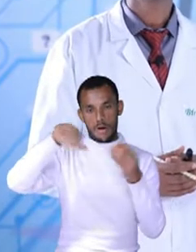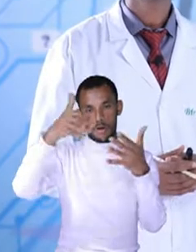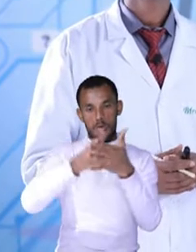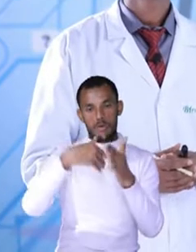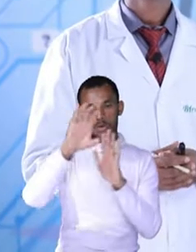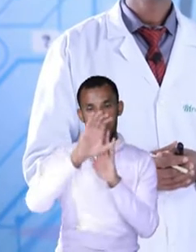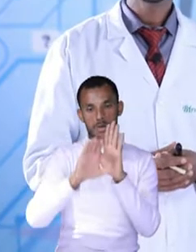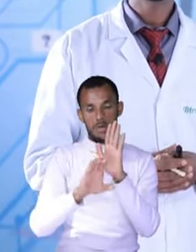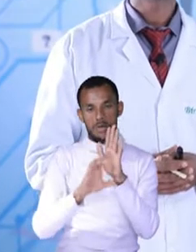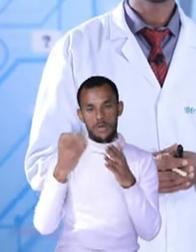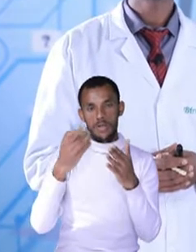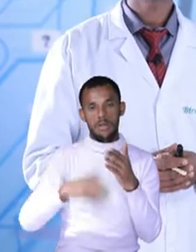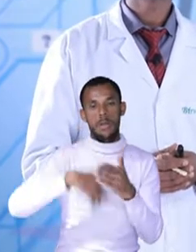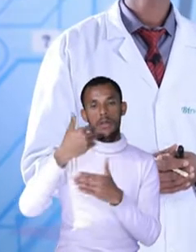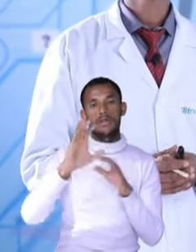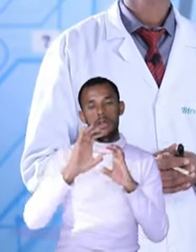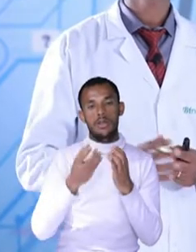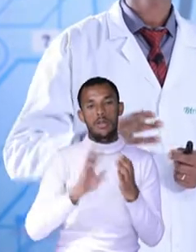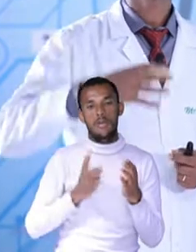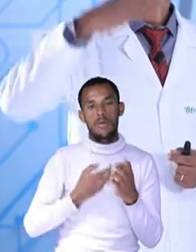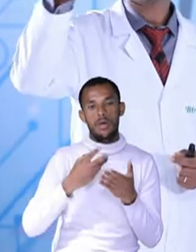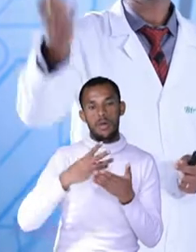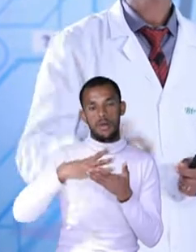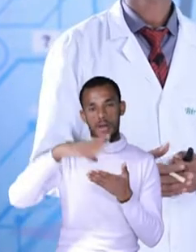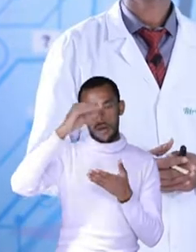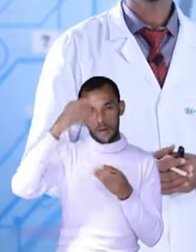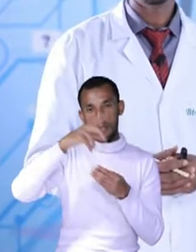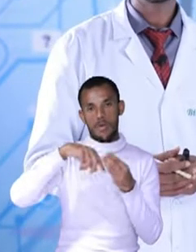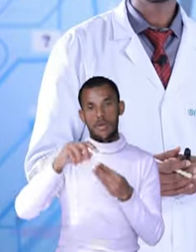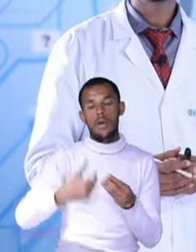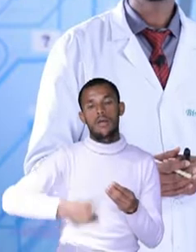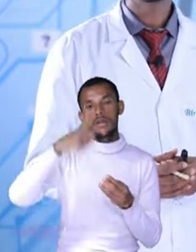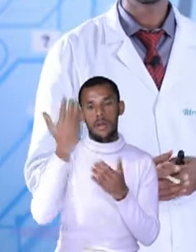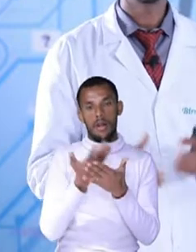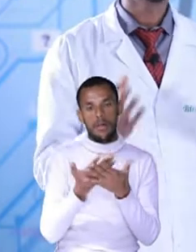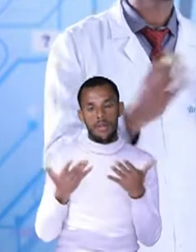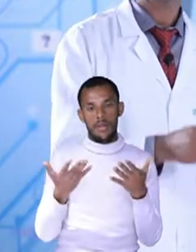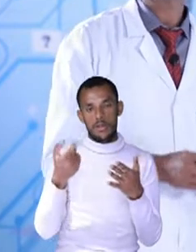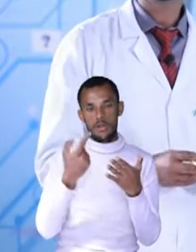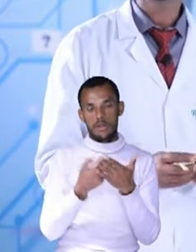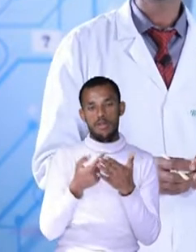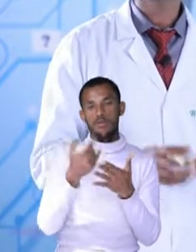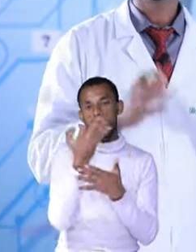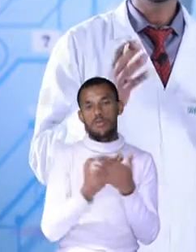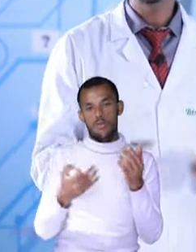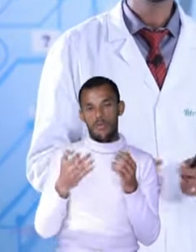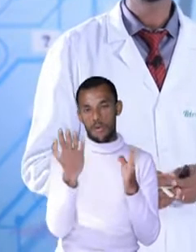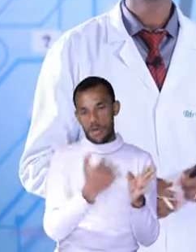chapter. In the next class, discuss about other elements in the forms of